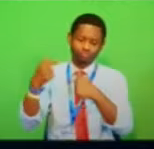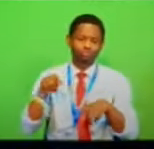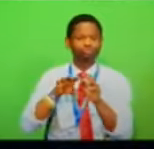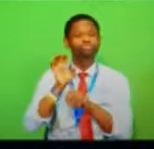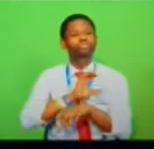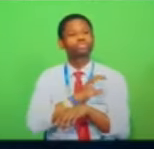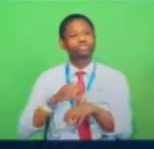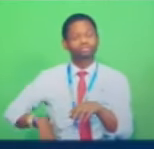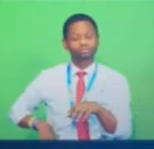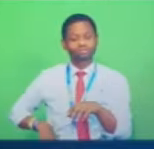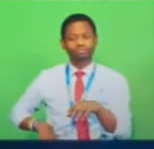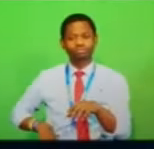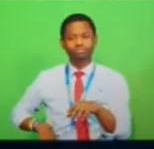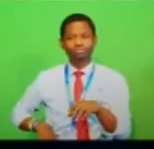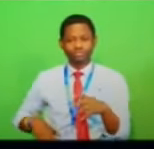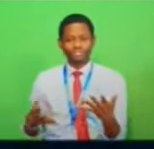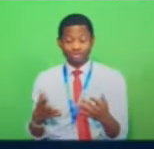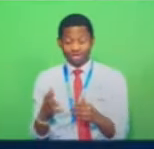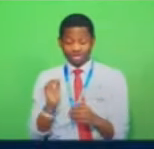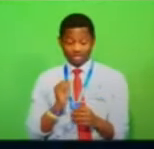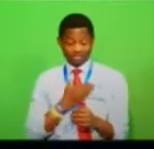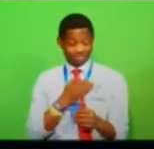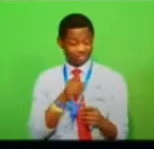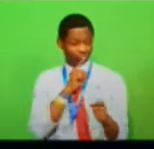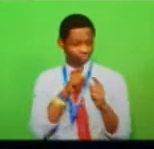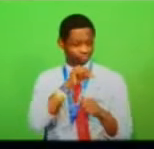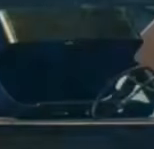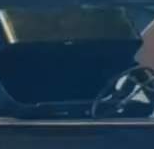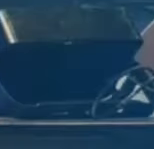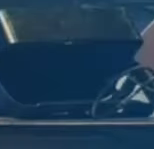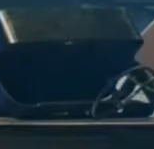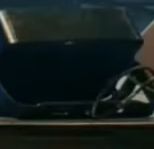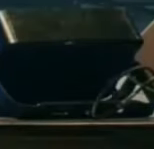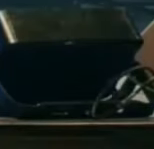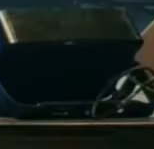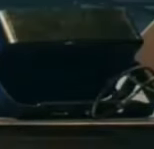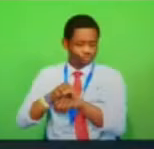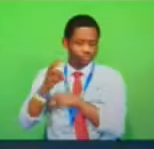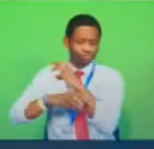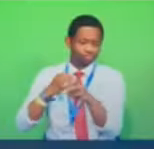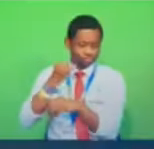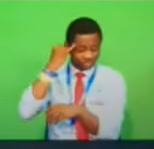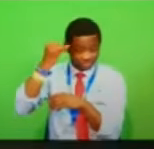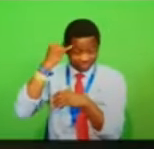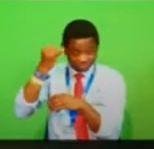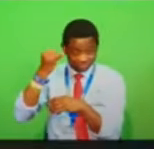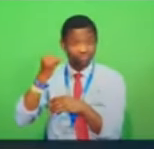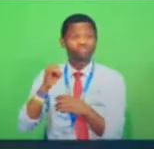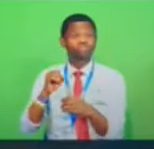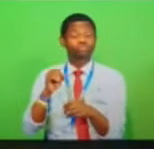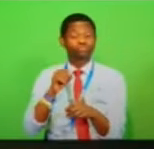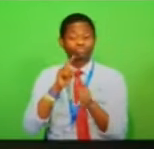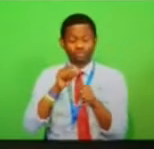about influencing worldview, influencing thoughts, influencing behavior. So he is talking about culture